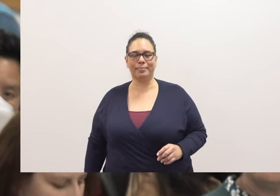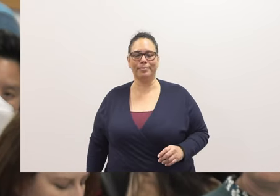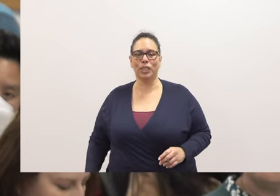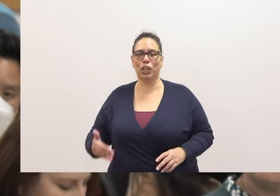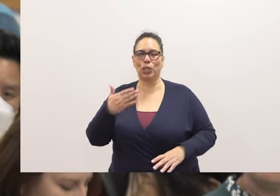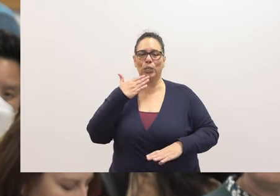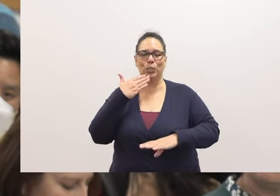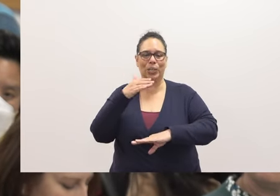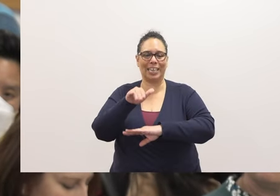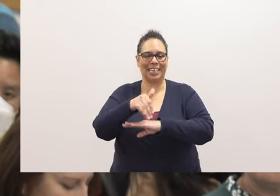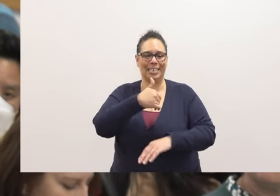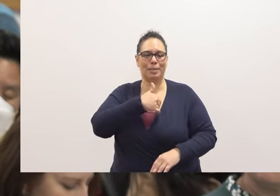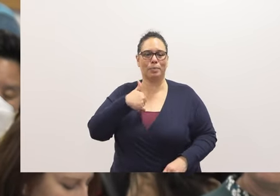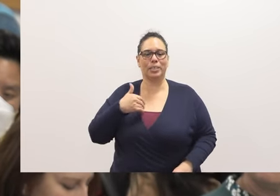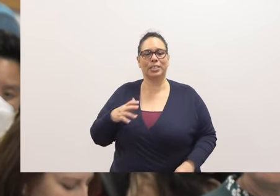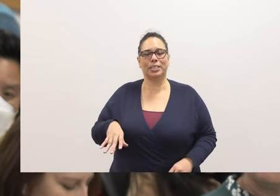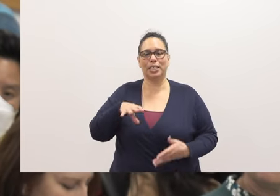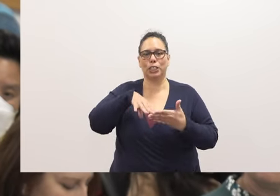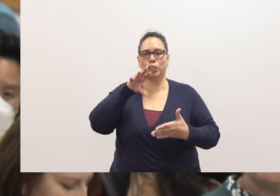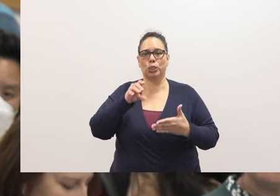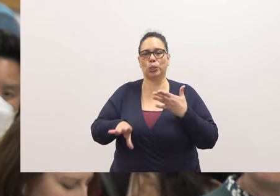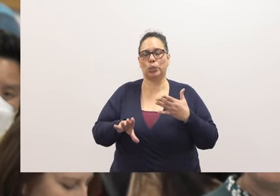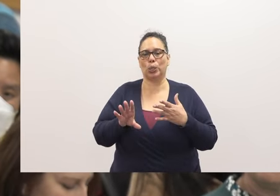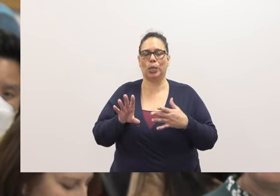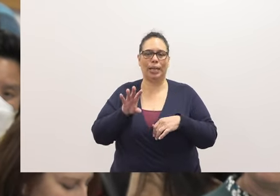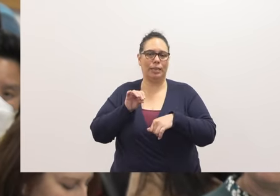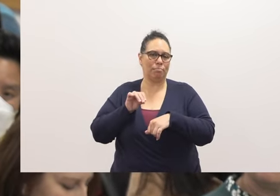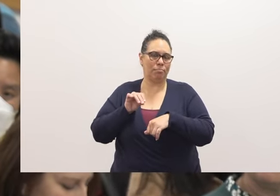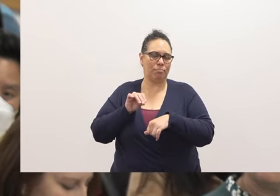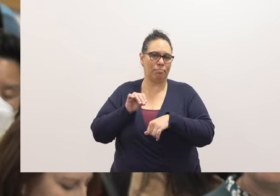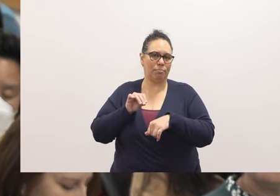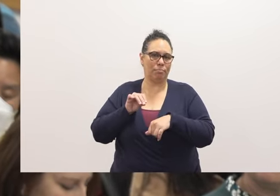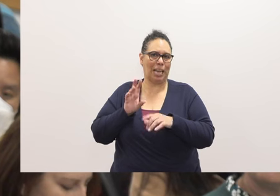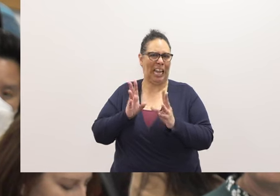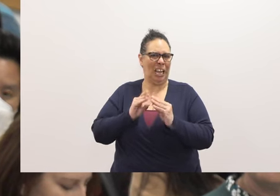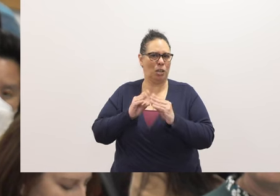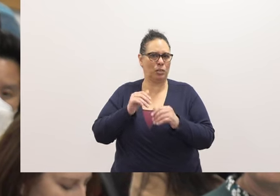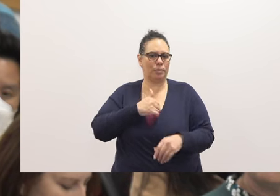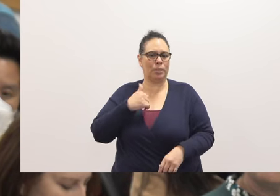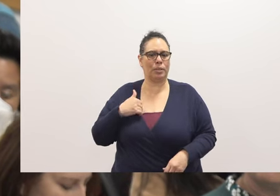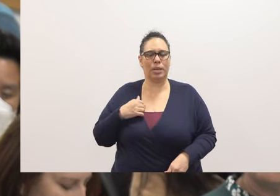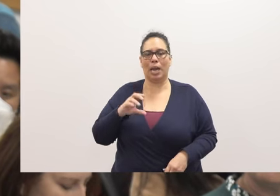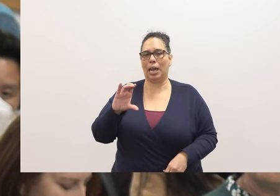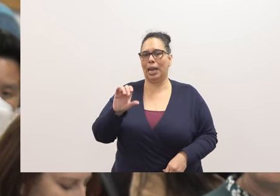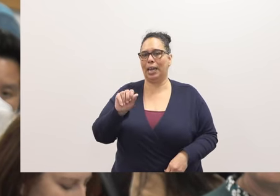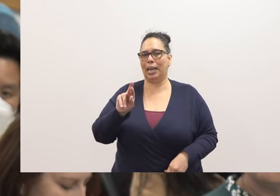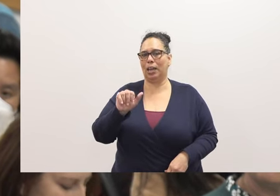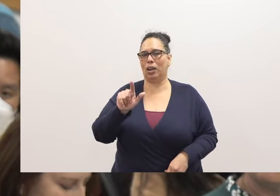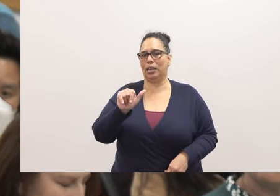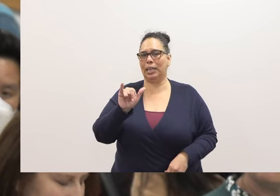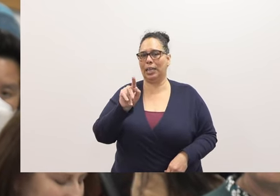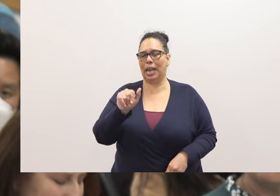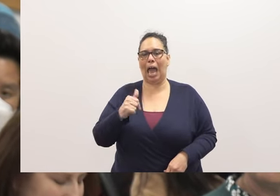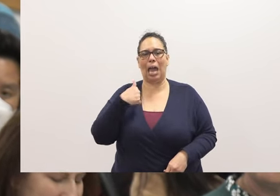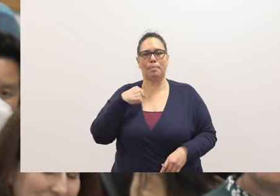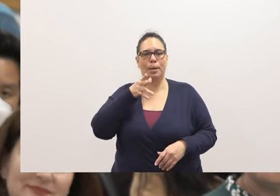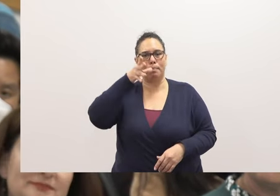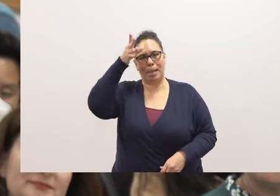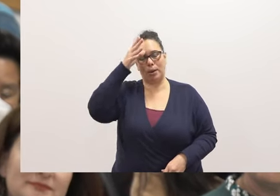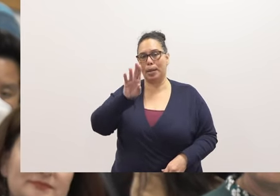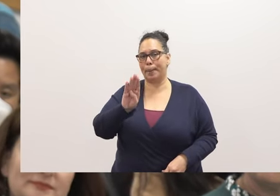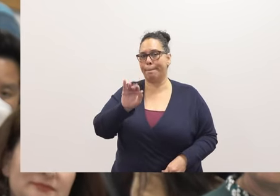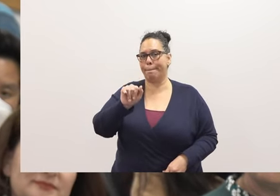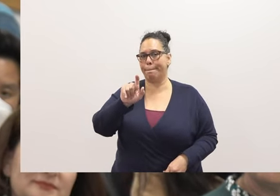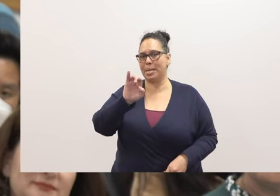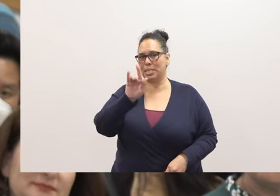Good evening, members of the board, student council members, and everyone. My name is Carolina Guajardo, and I'm a parent at Bixby Elementary. Our